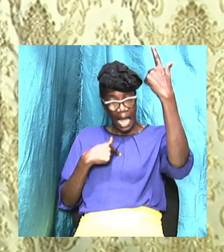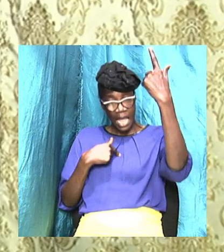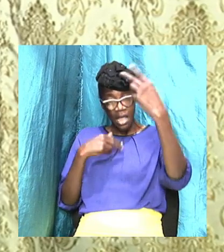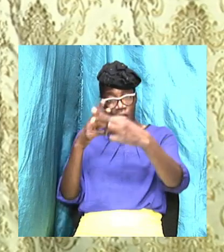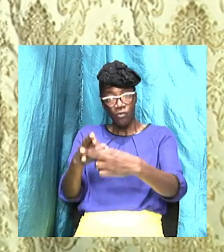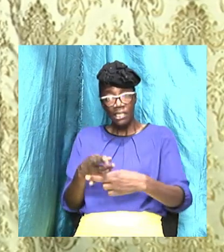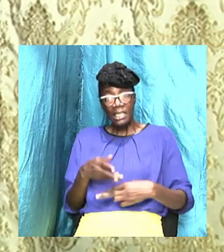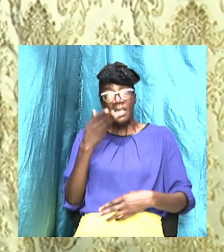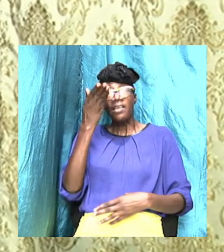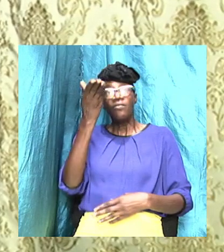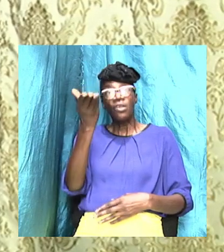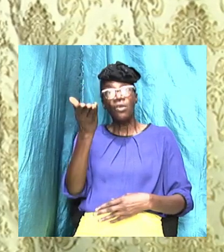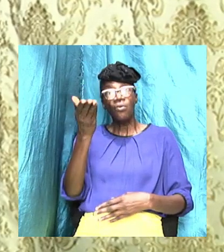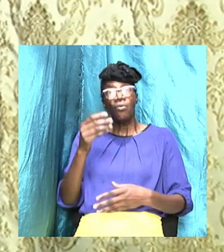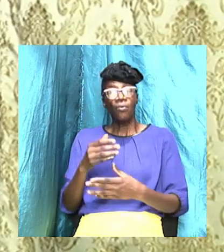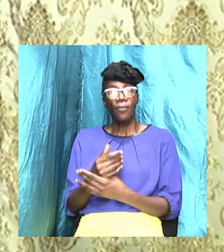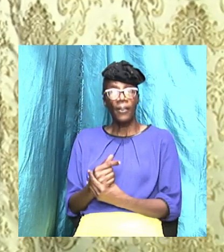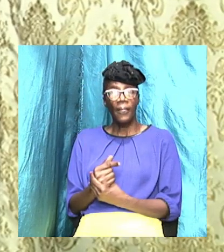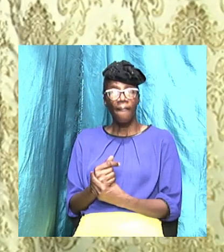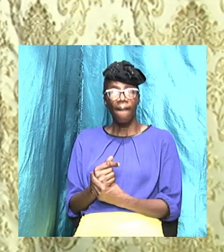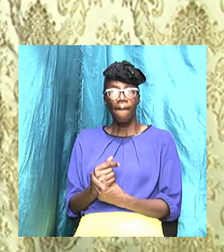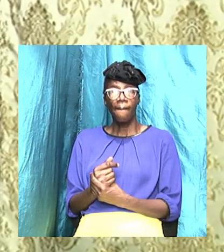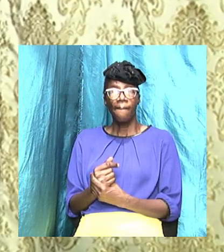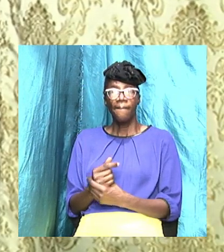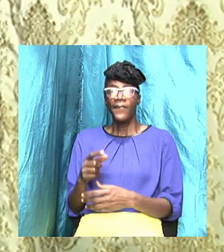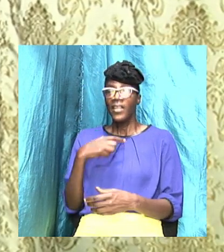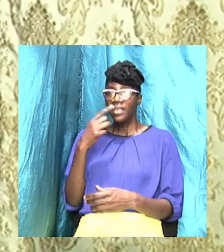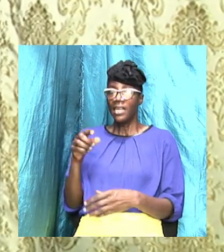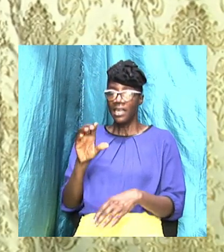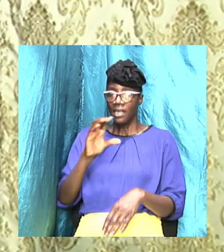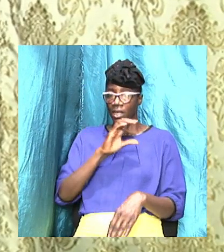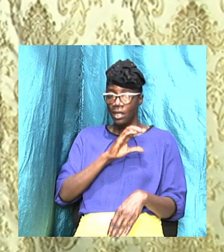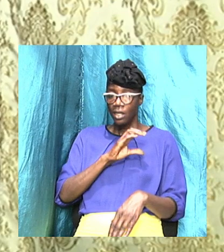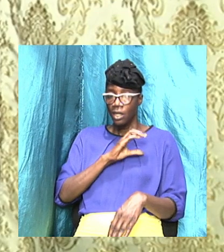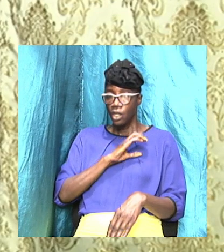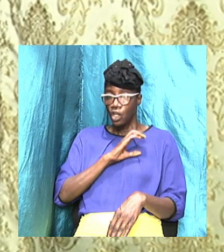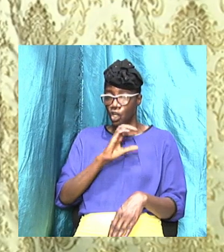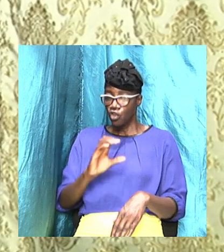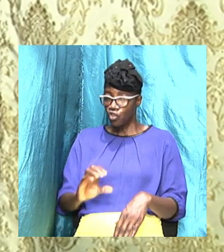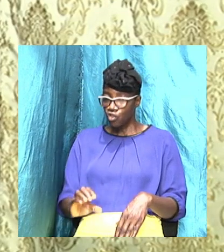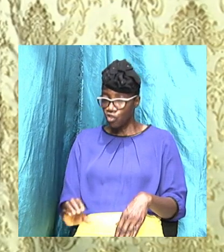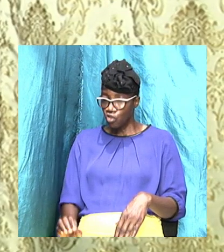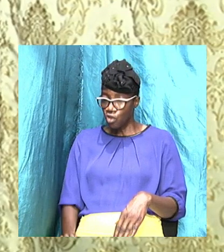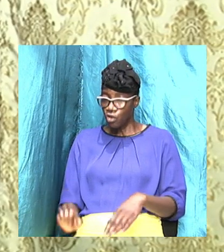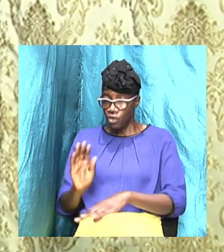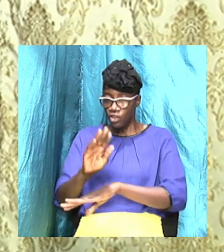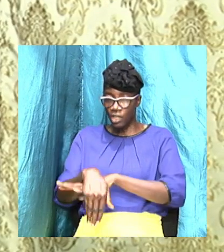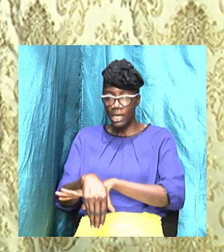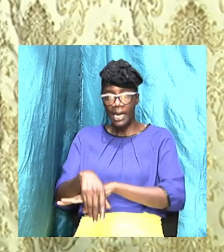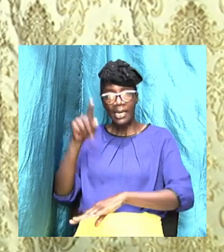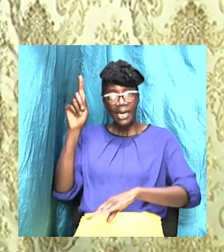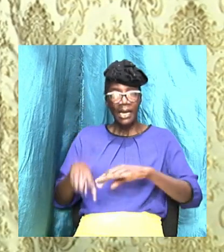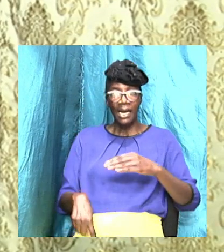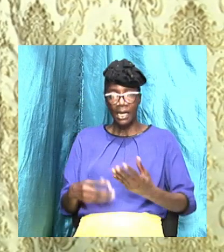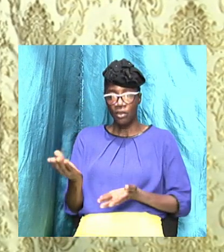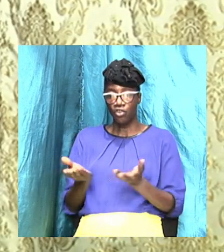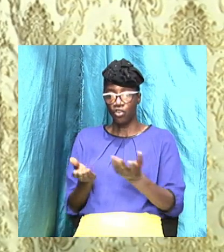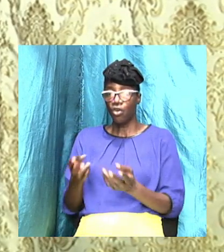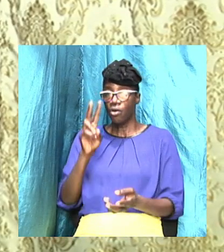I am telling the church tonight that we cannot serve two